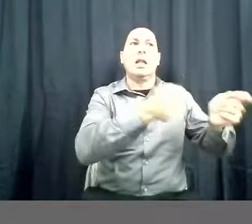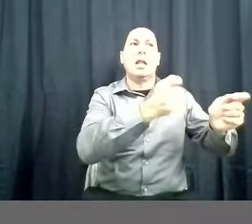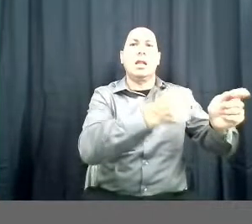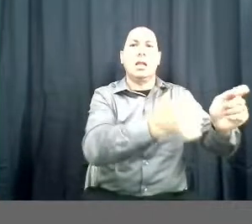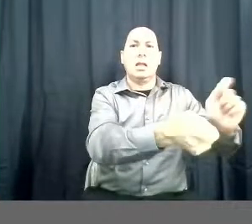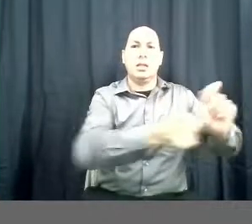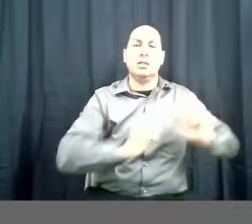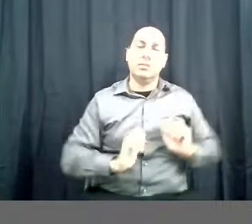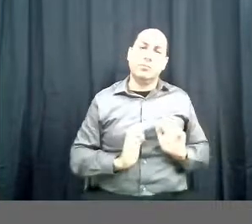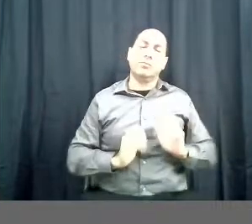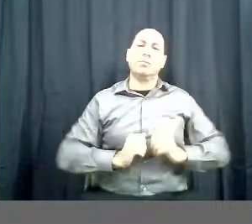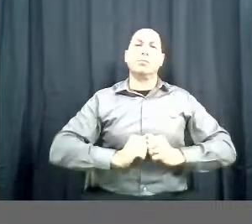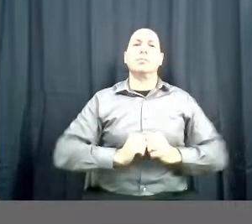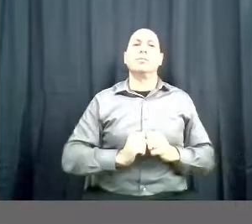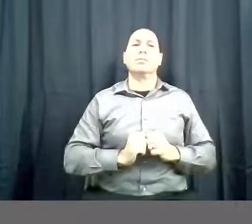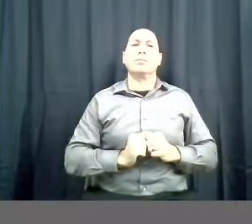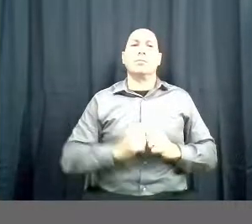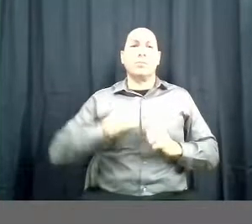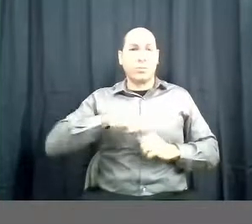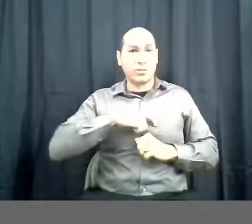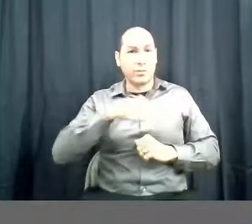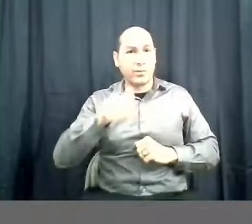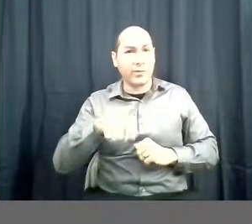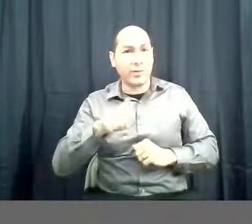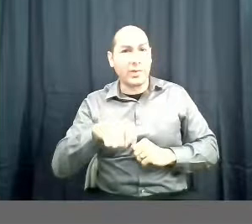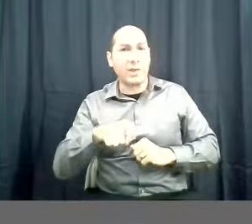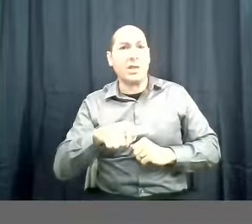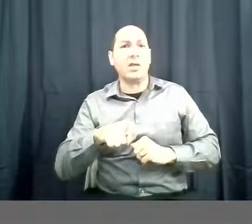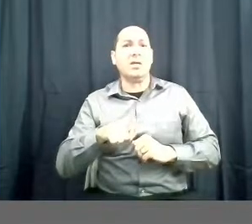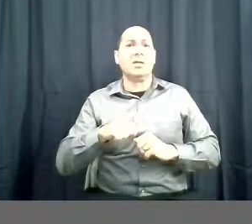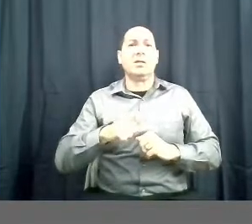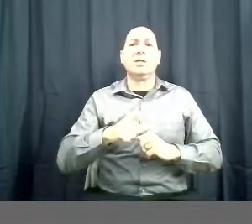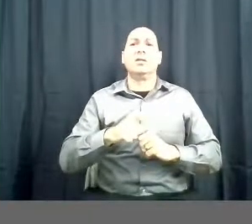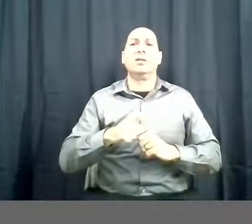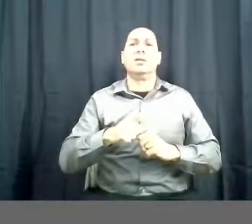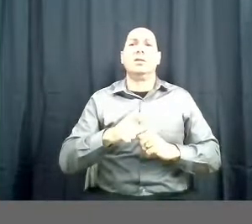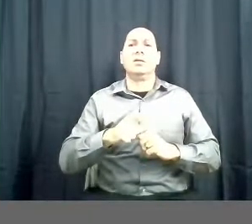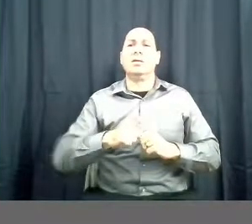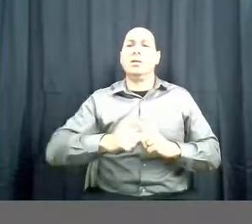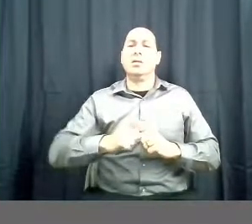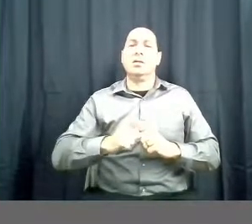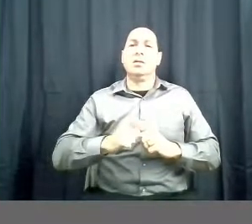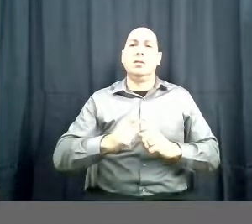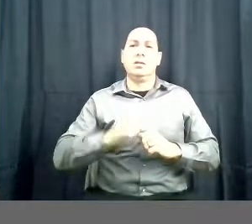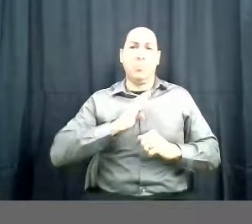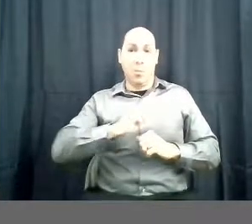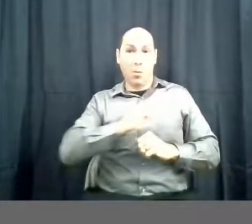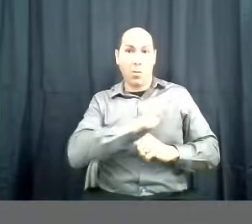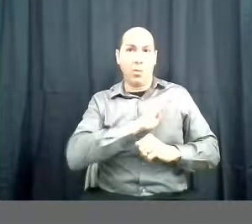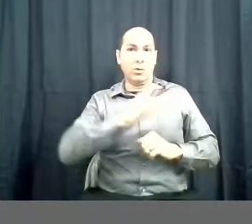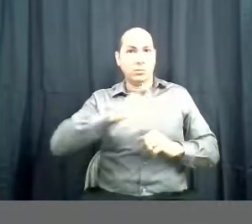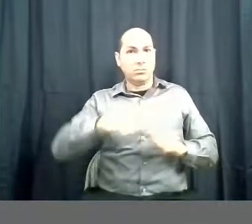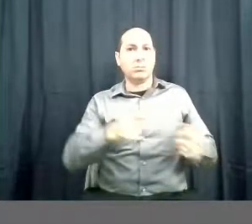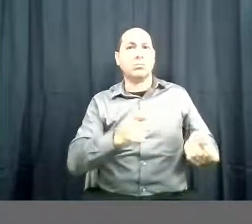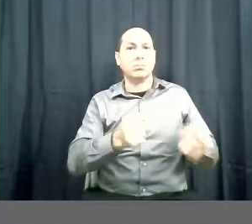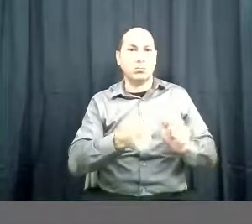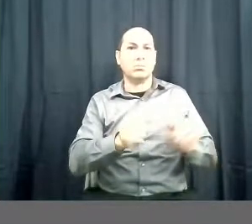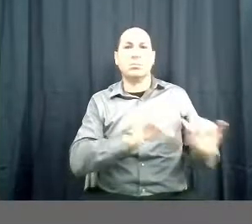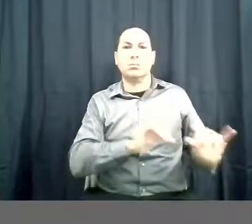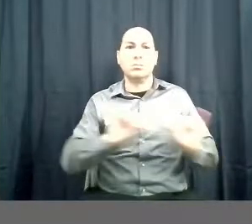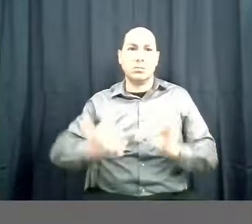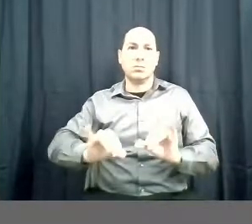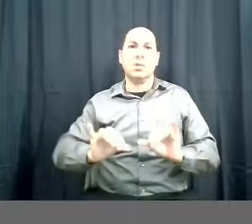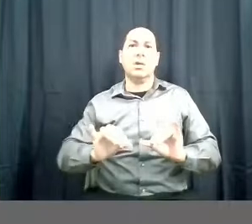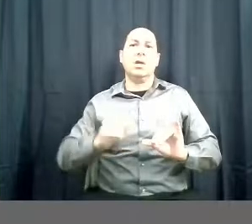well. So, it cuts both ways, and you have to make judgments, and the board has to make judgments ultimately on what it feels is the